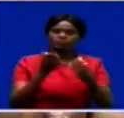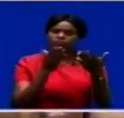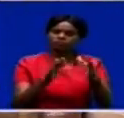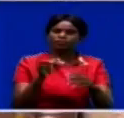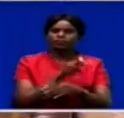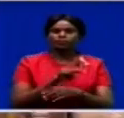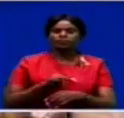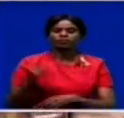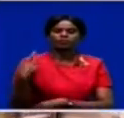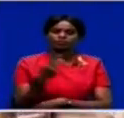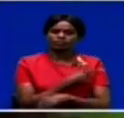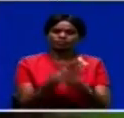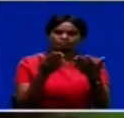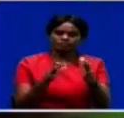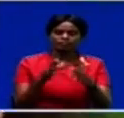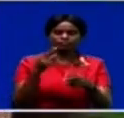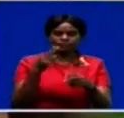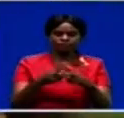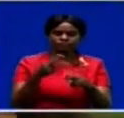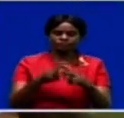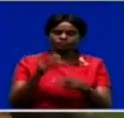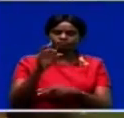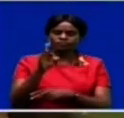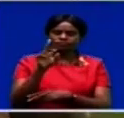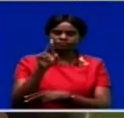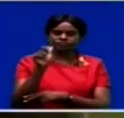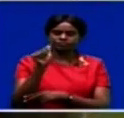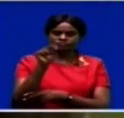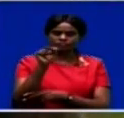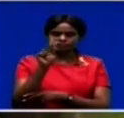of UPND area Member of Parliament Frank